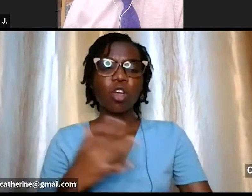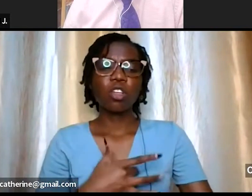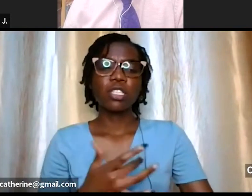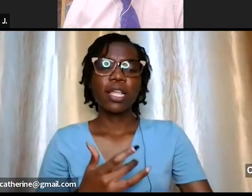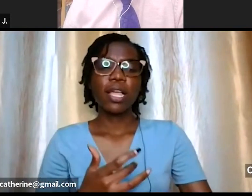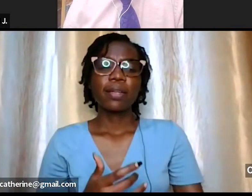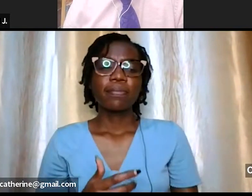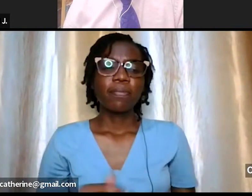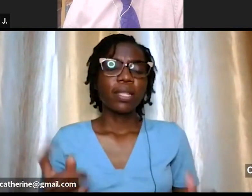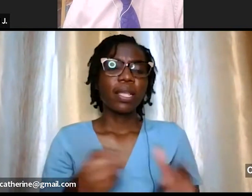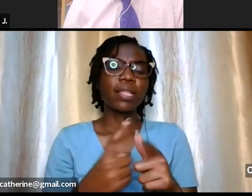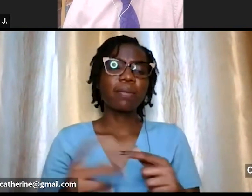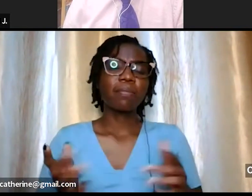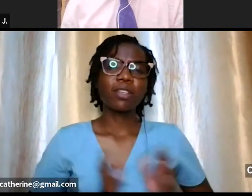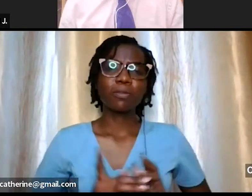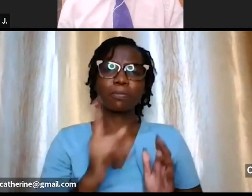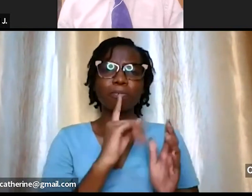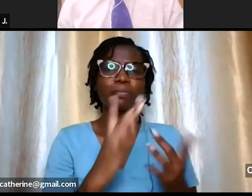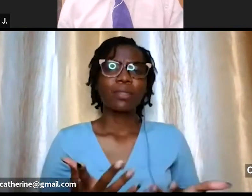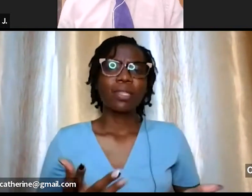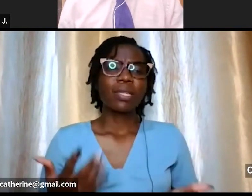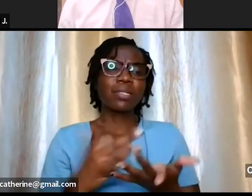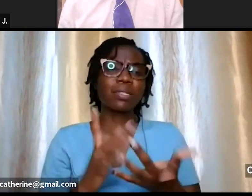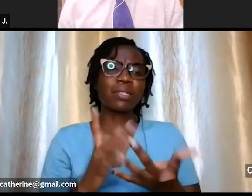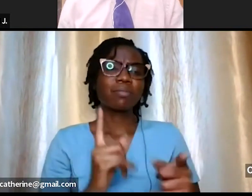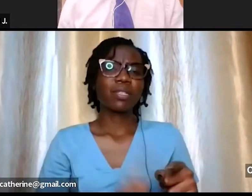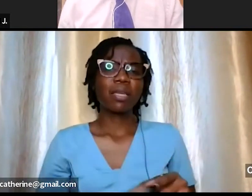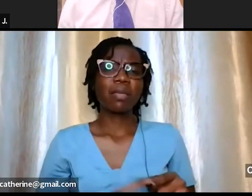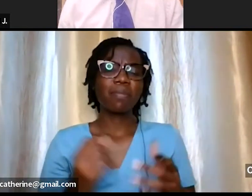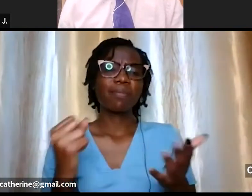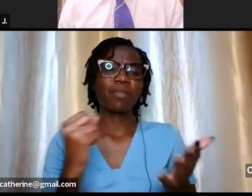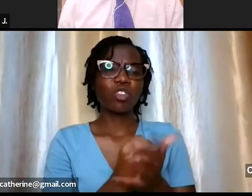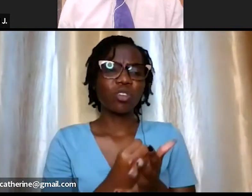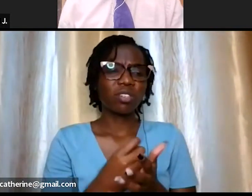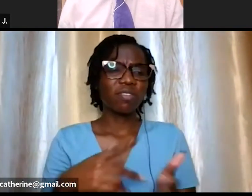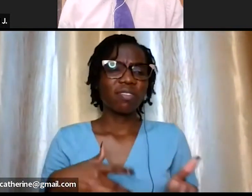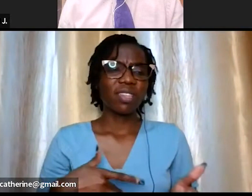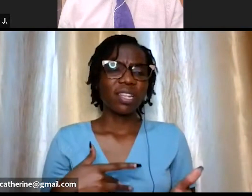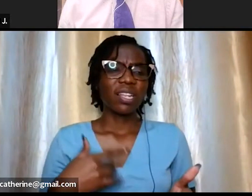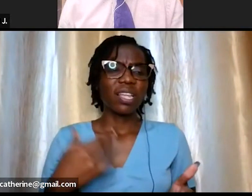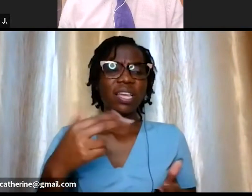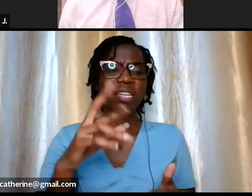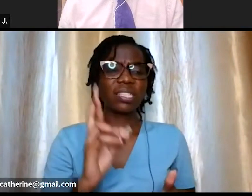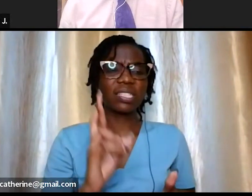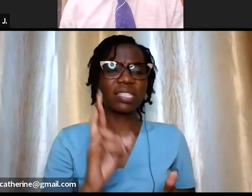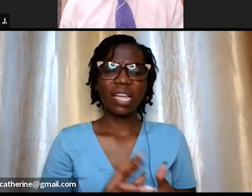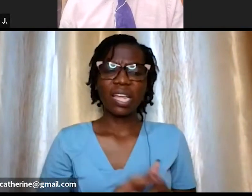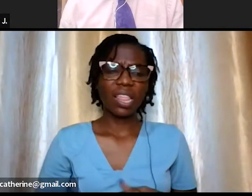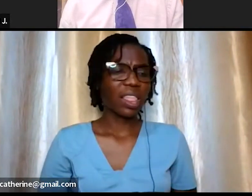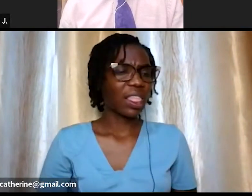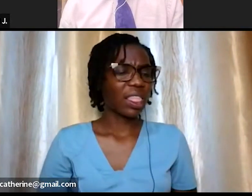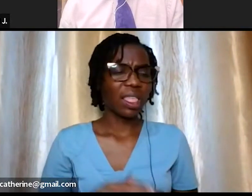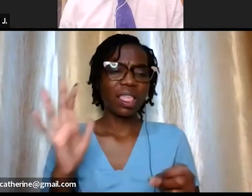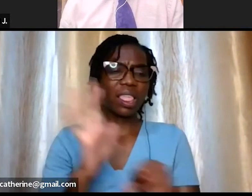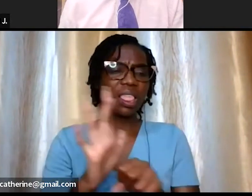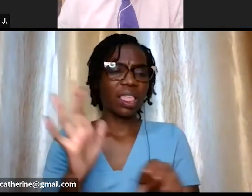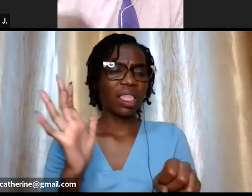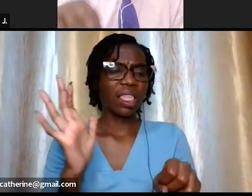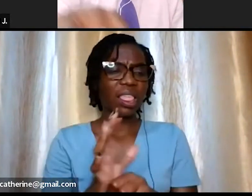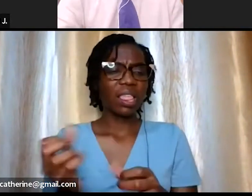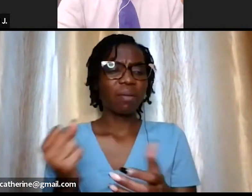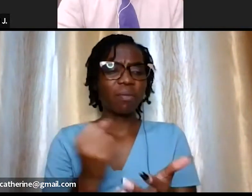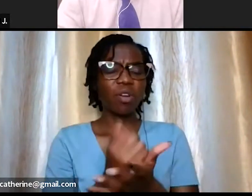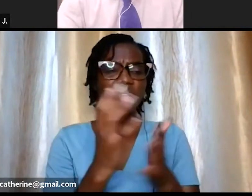about sometimes employees feel like the HR is so much on the side of the employer, and that is where the problem